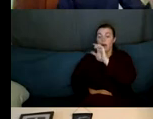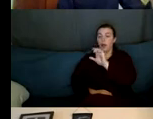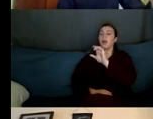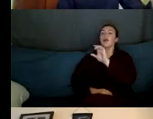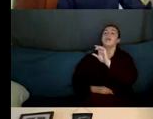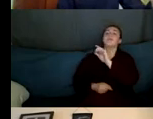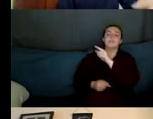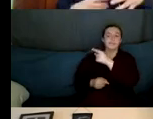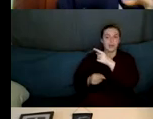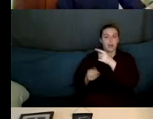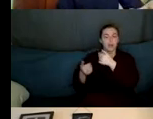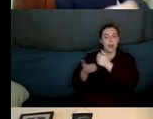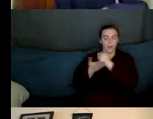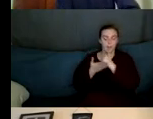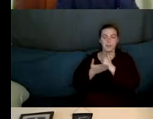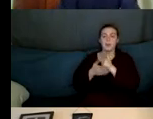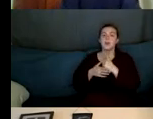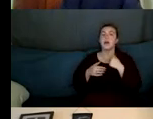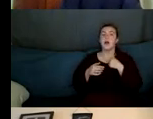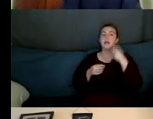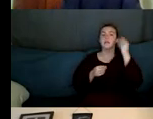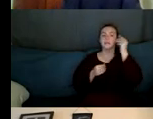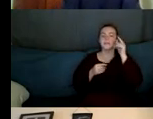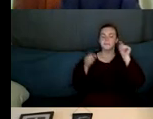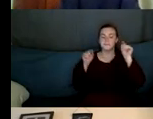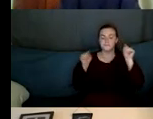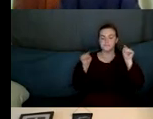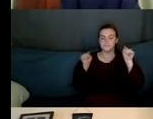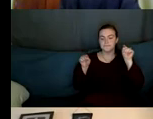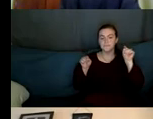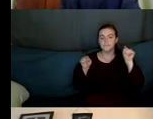time zones anytime I'm thinking about something. So this is